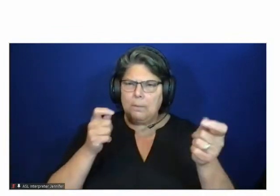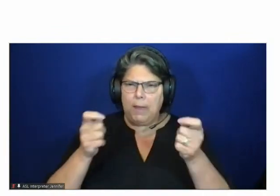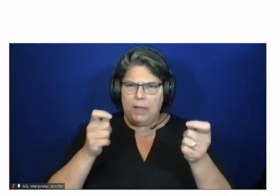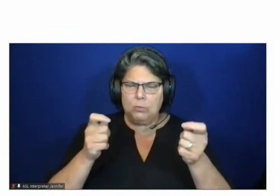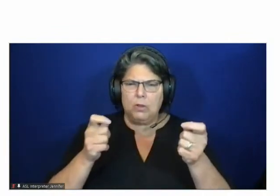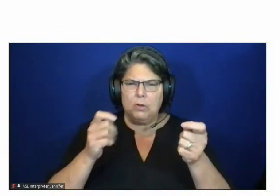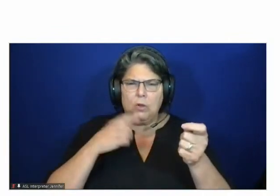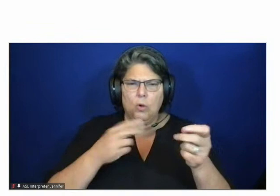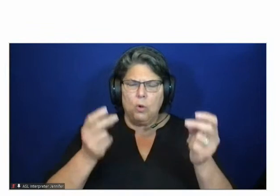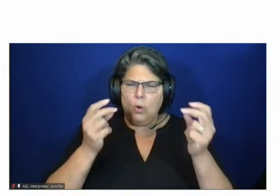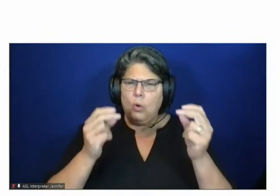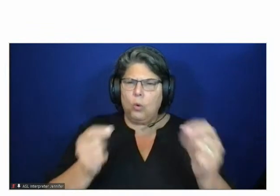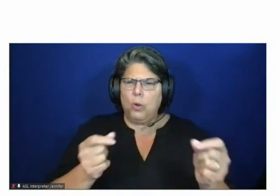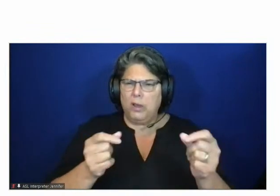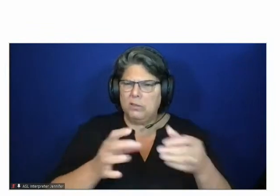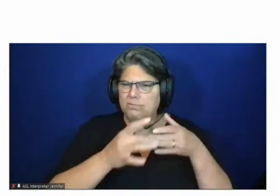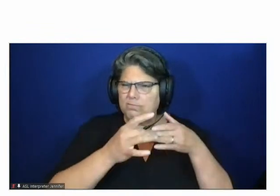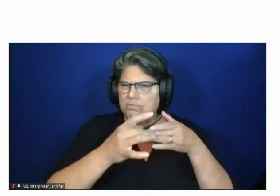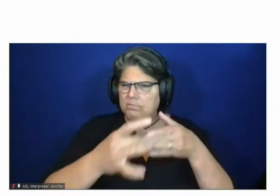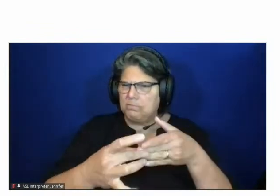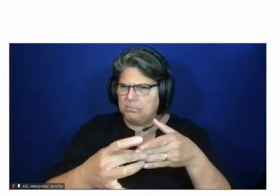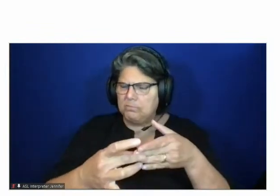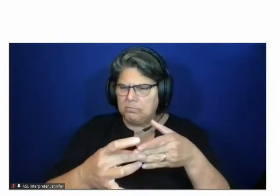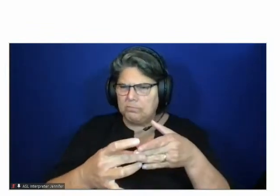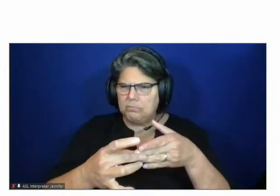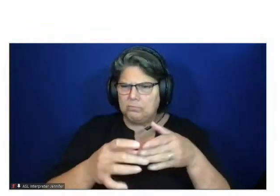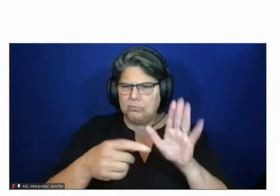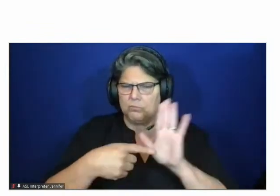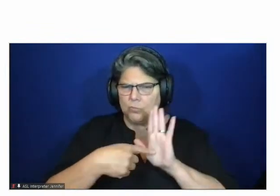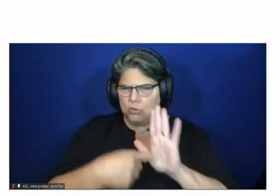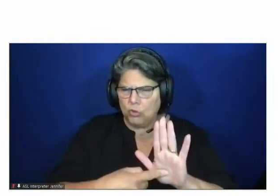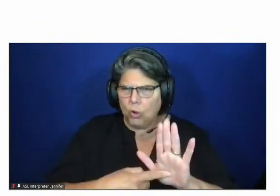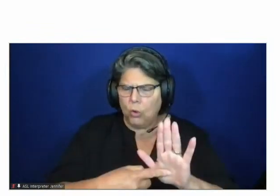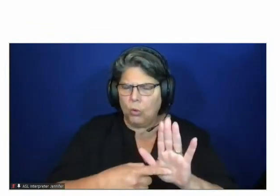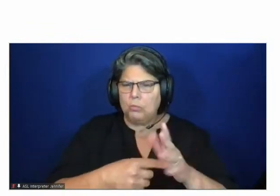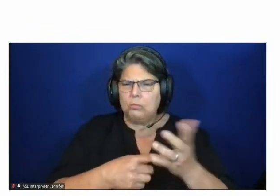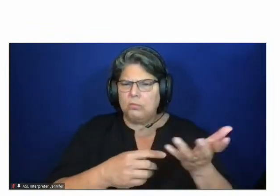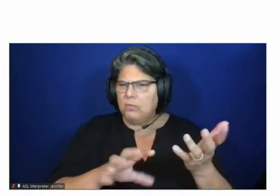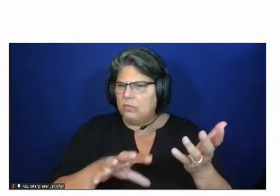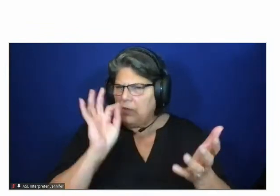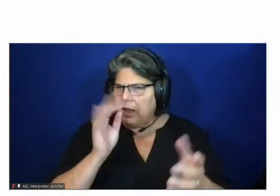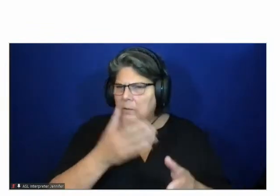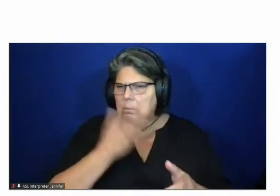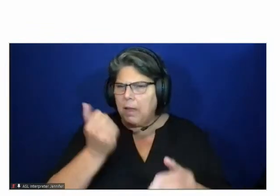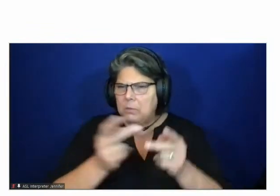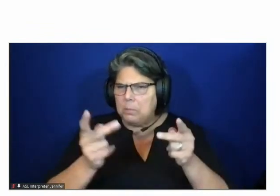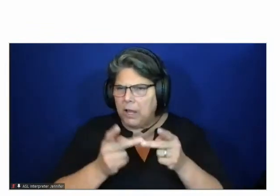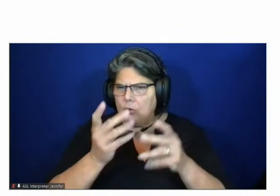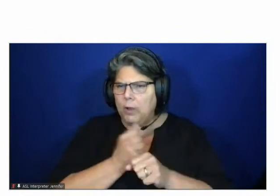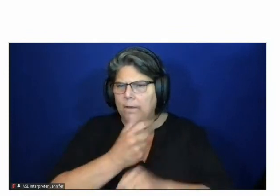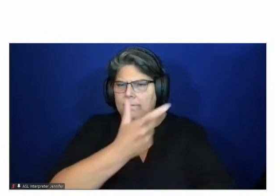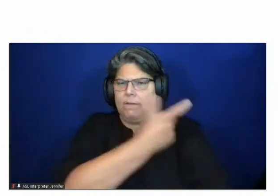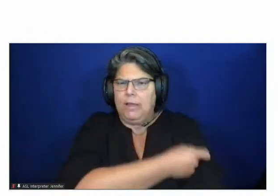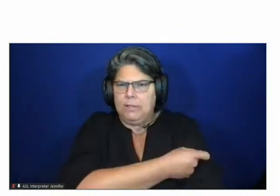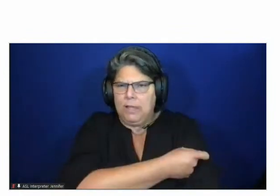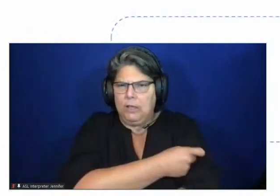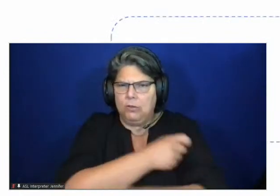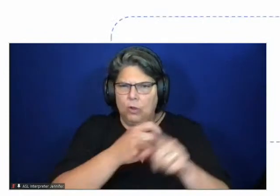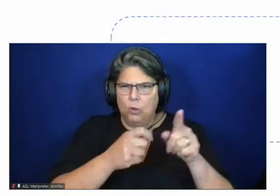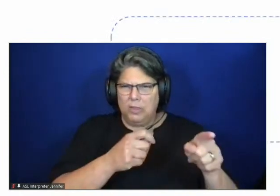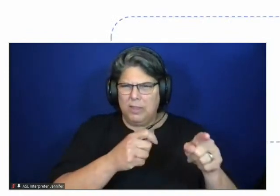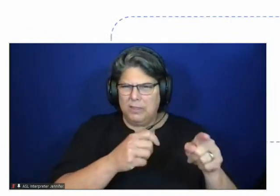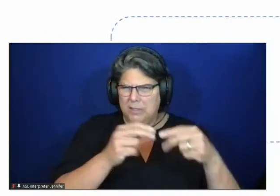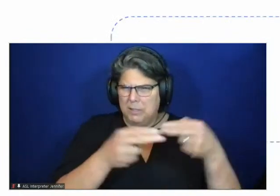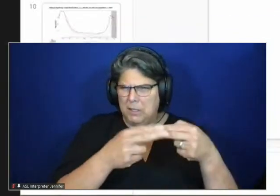a quick walkthrough of how to see where the best place to get a vaccine is located. So I'm going to pause this slideshow